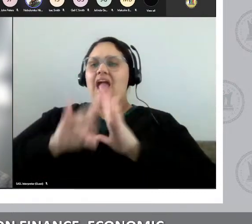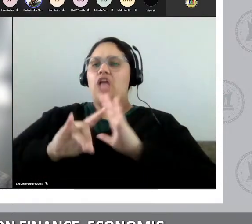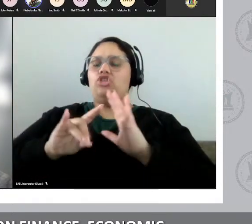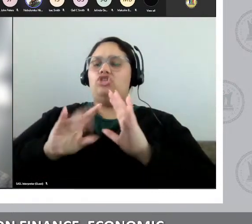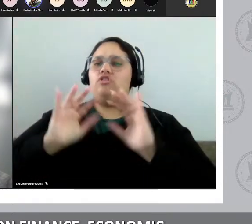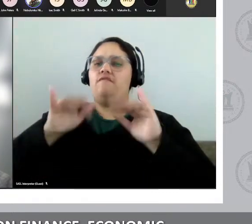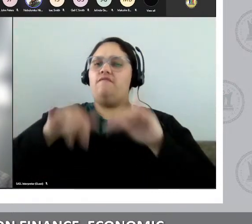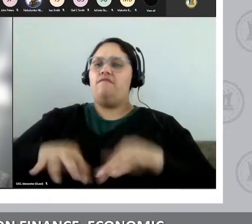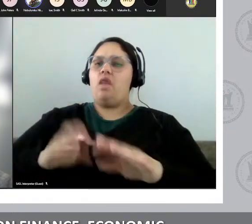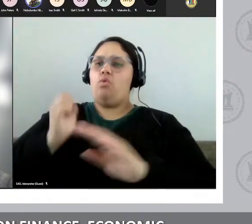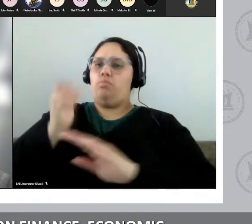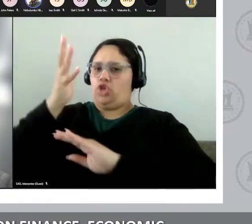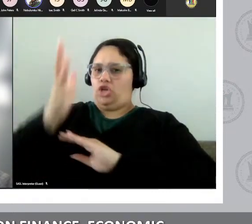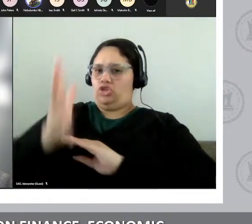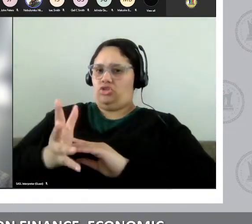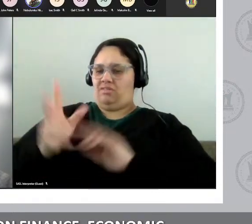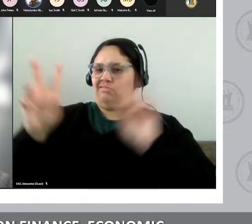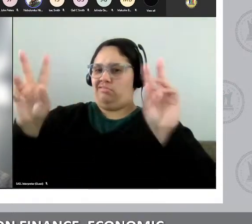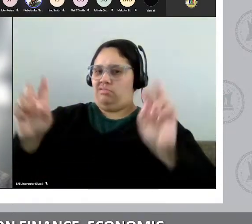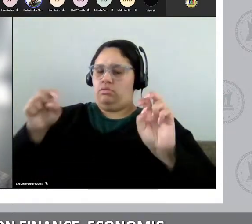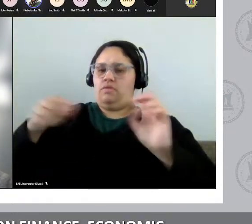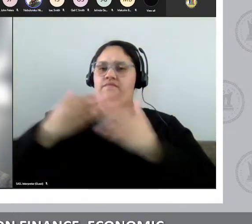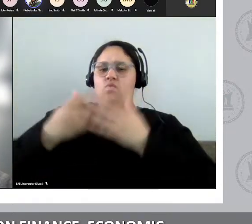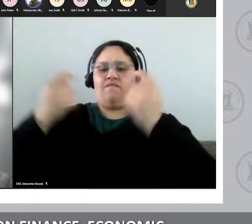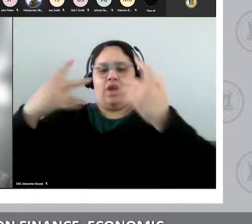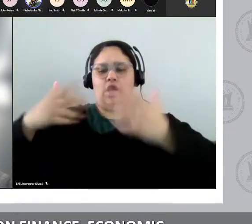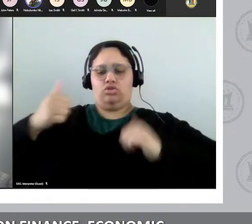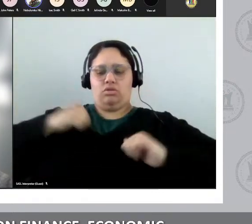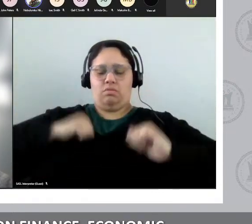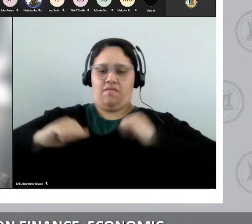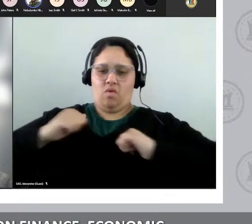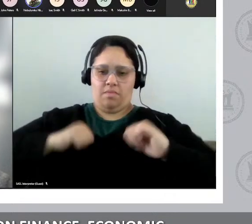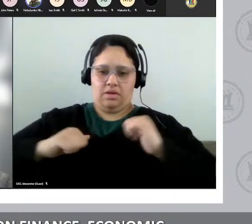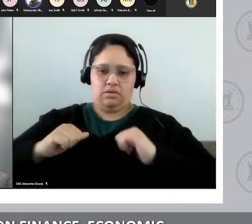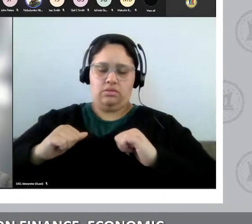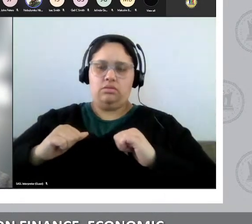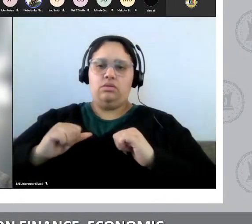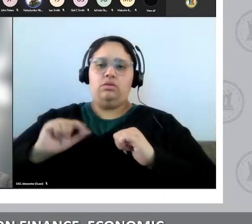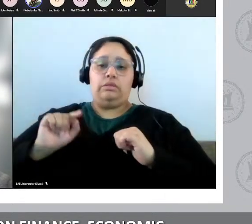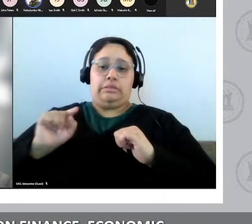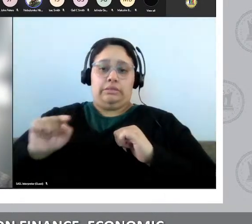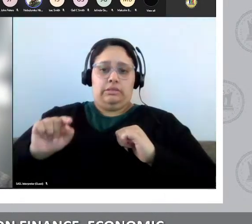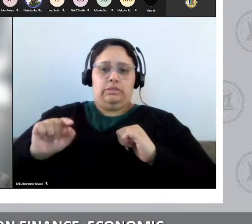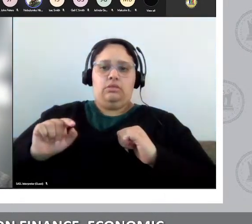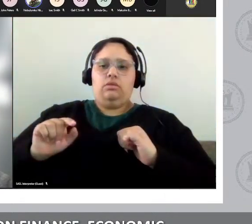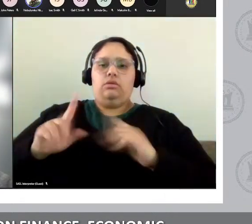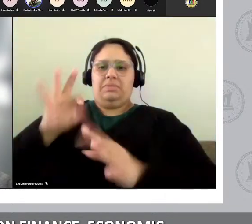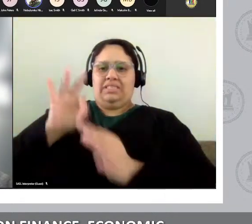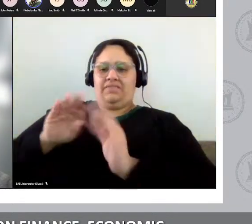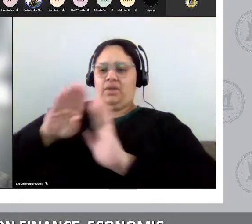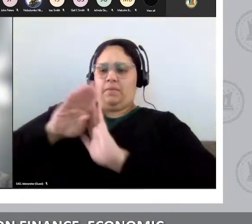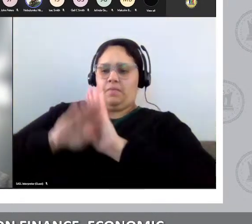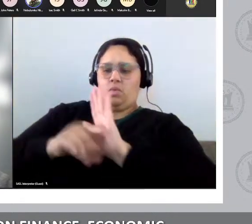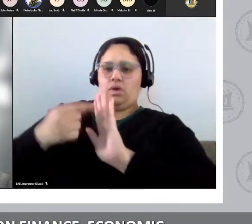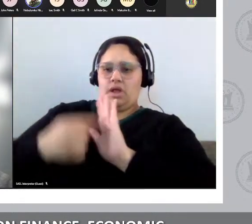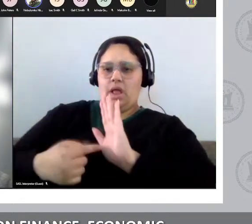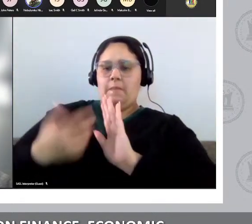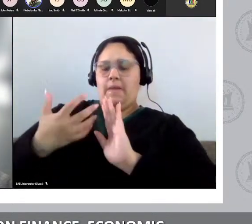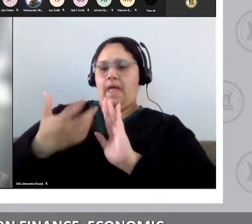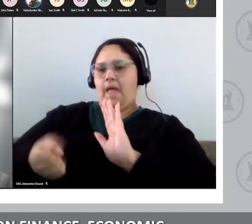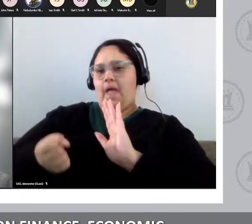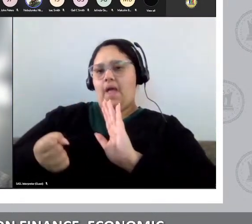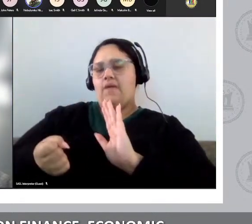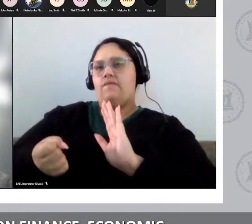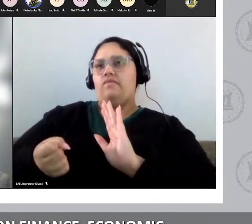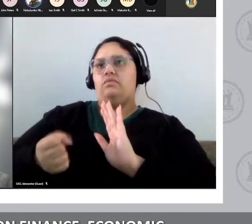projection in terms of the financial performance, where a particular program would have had a